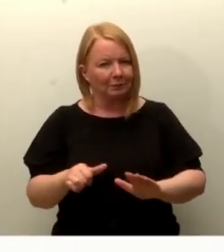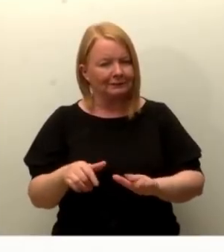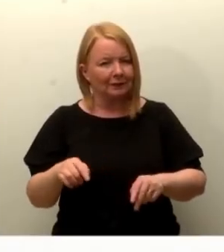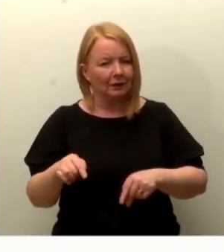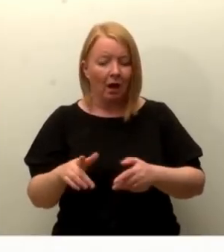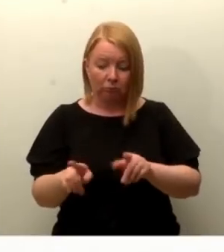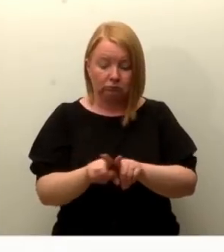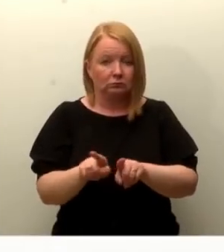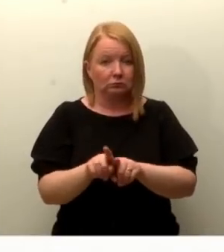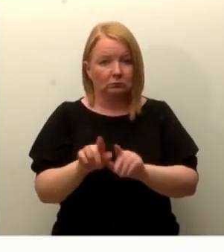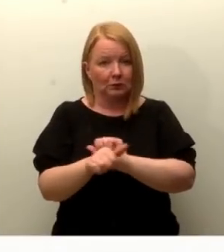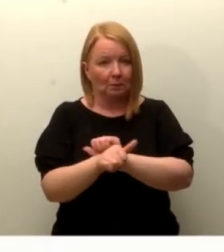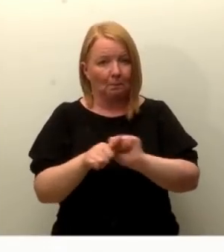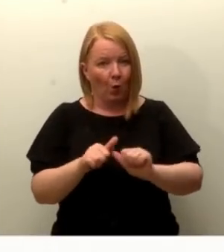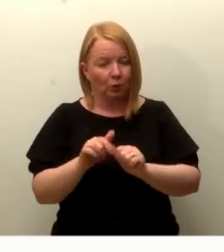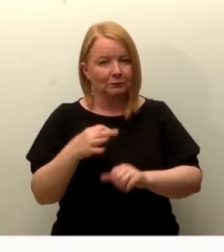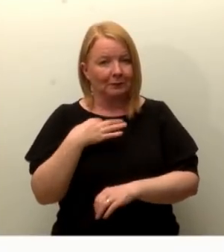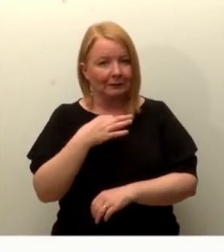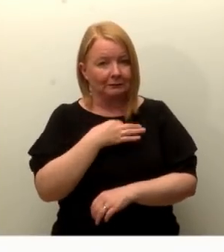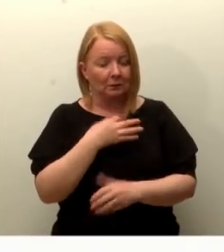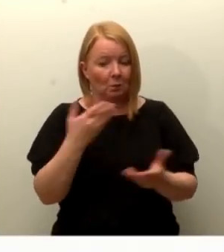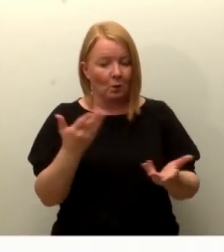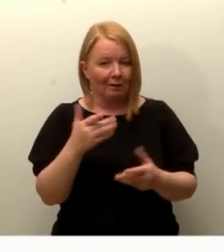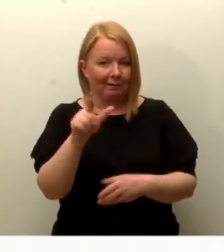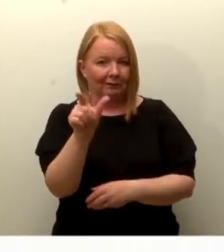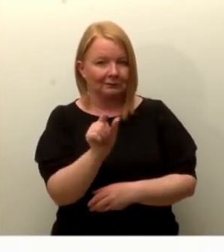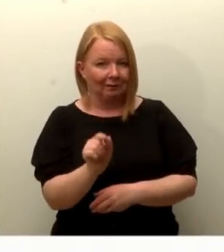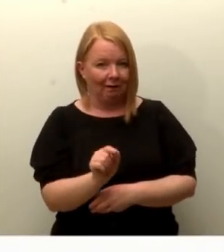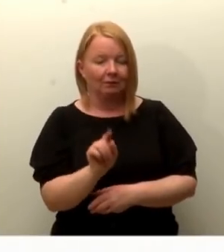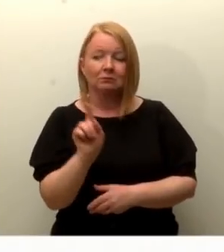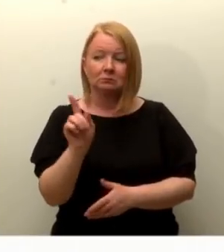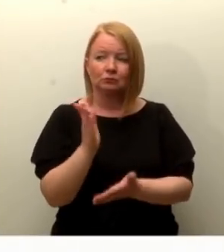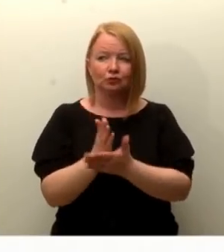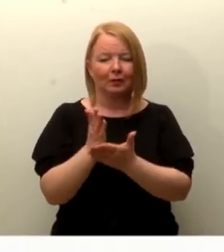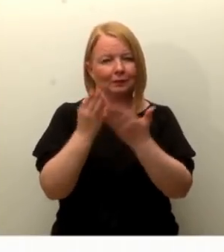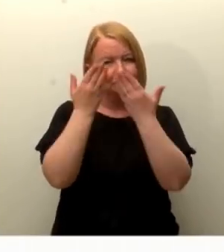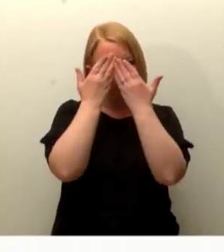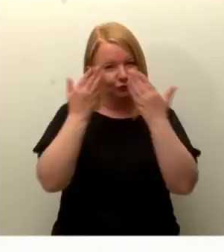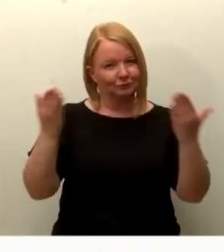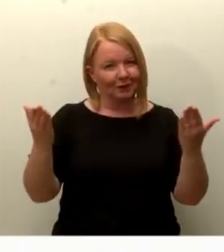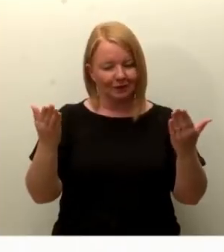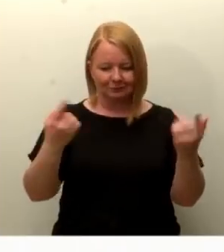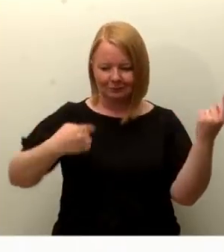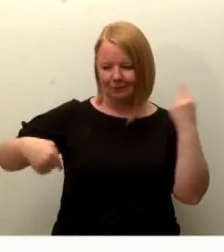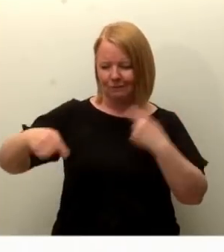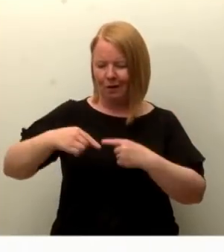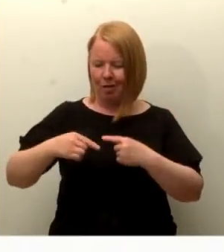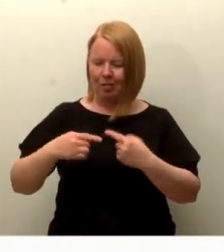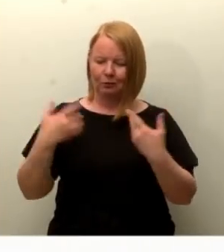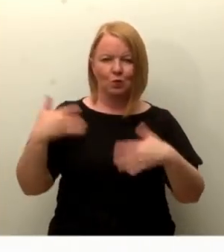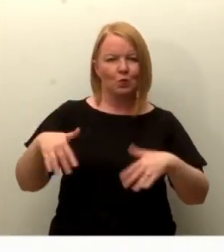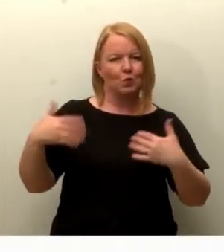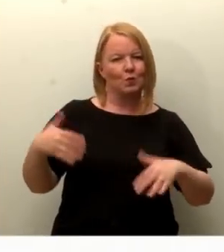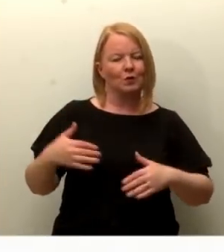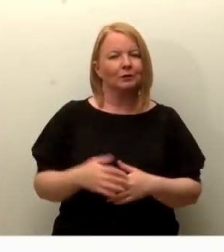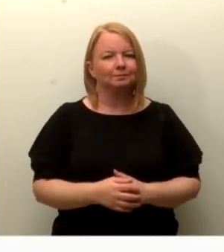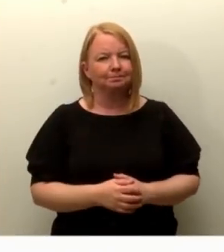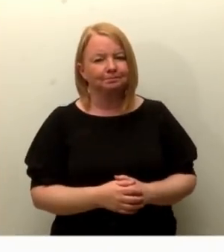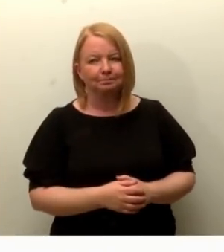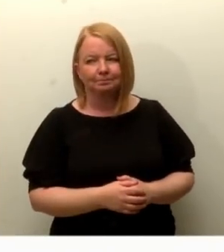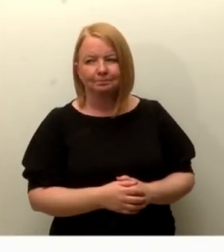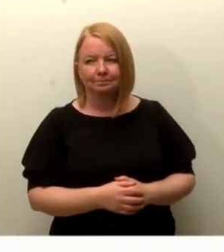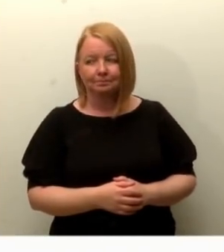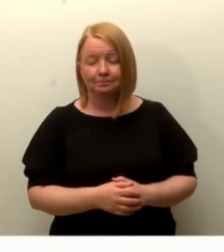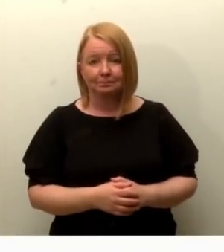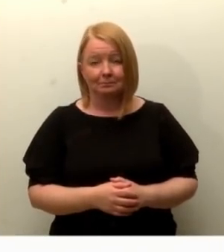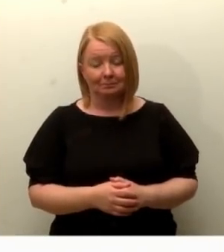sports medicine in India have earned him the respect of all of our surgical fellows and members. With